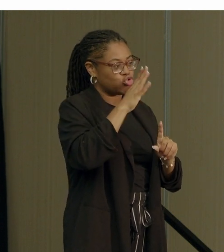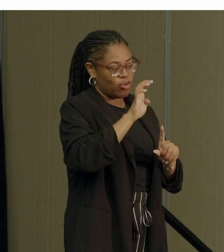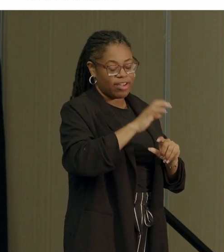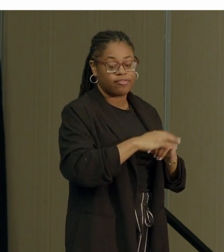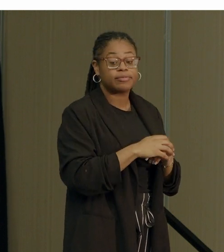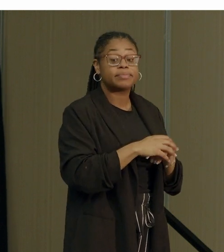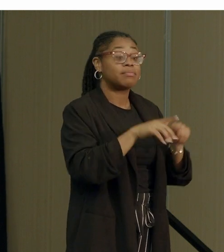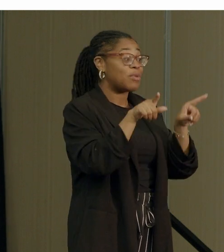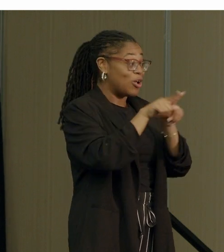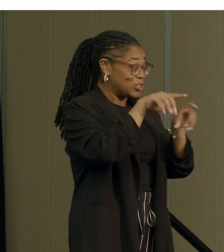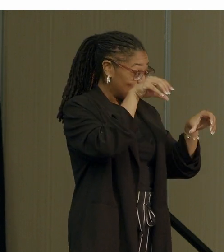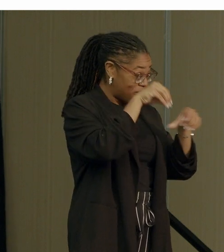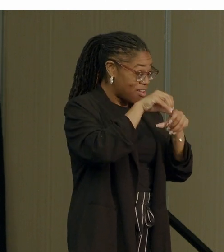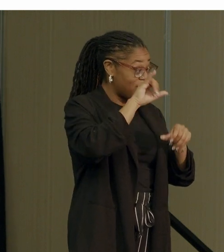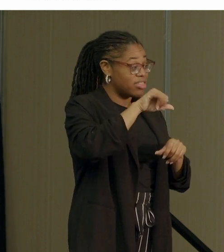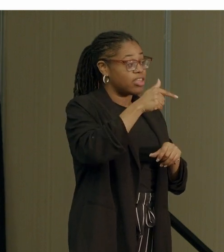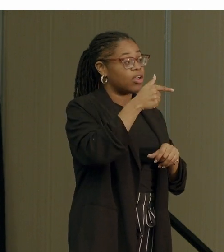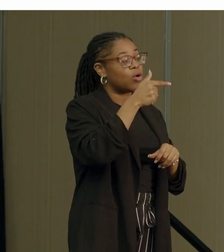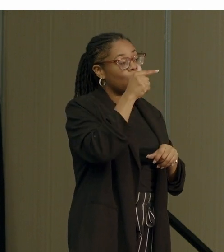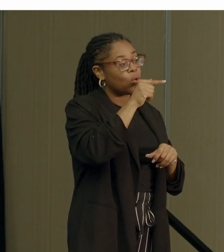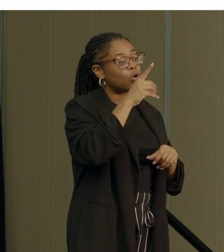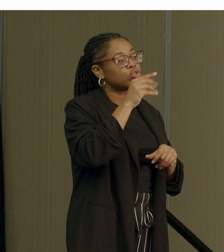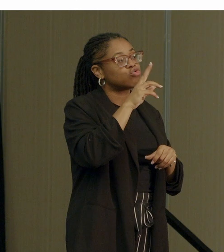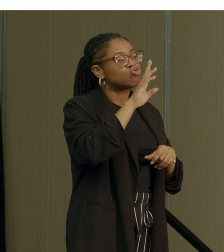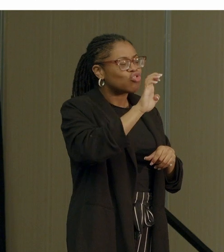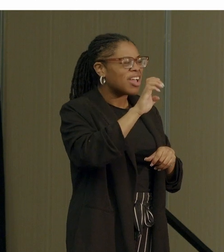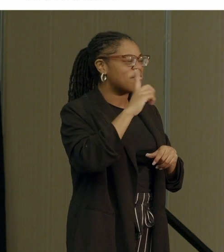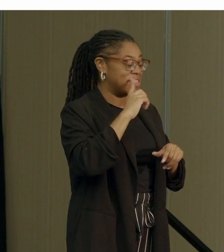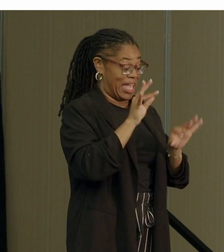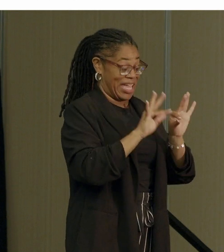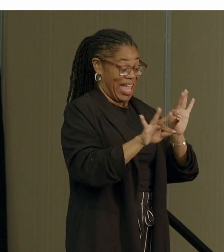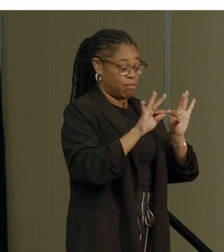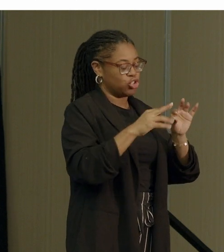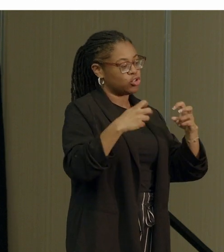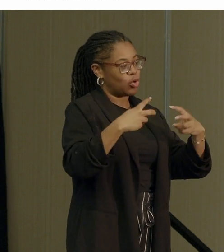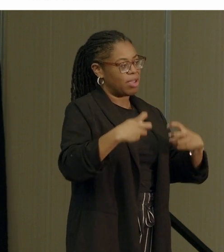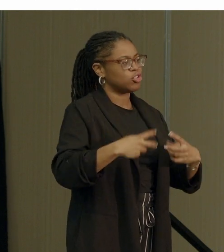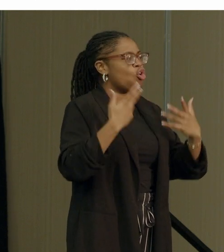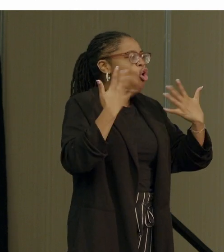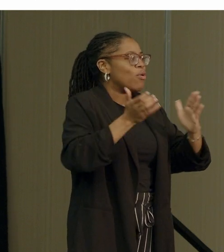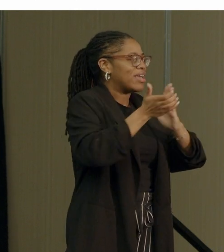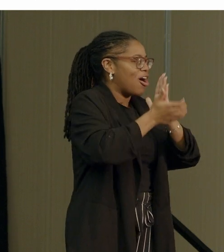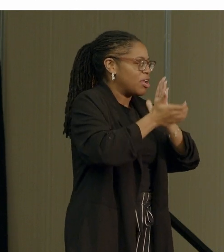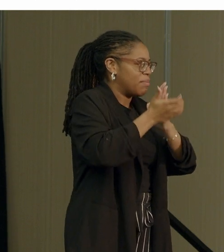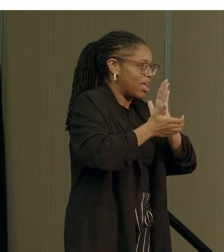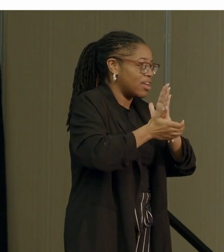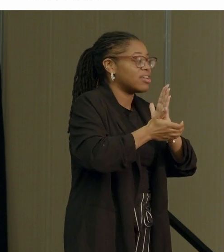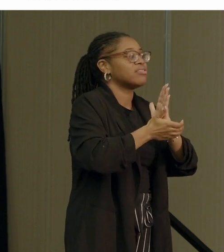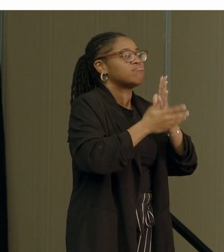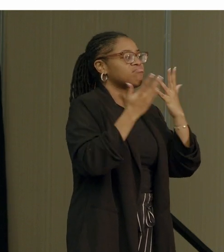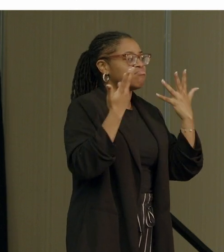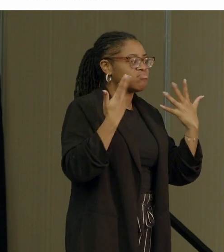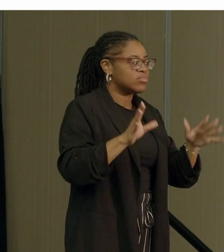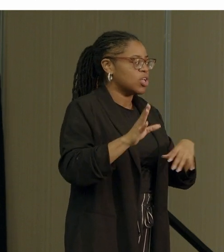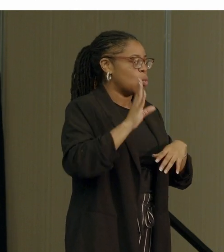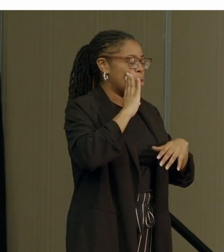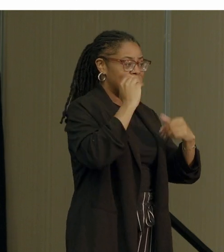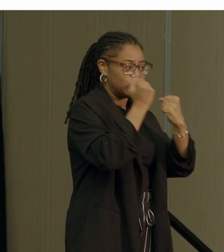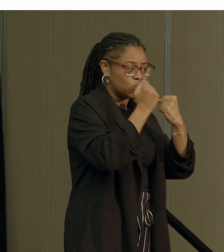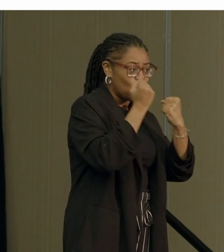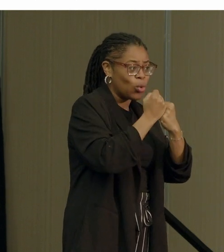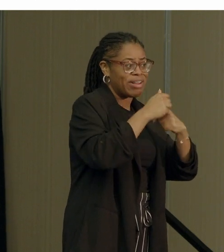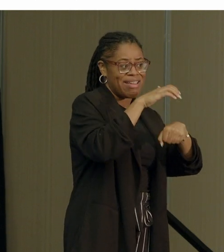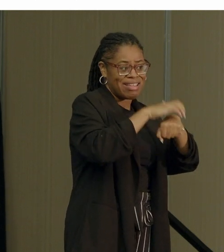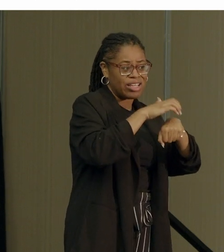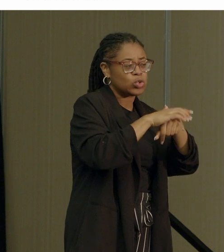Also, within Google Drive, when you upload videos, captions for the video can be automatically generated. Automatically generated captions will be supported in